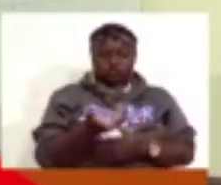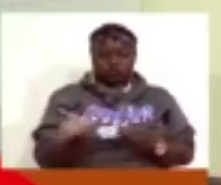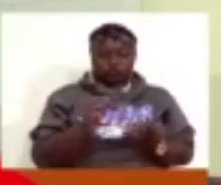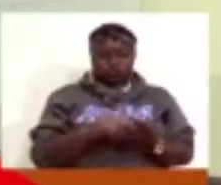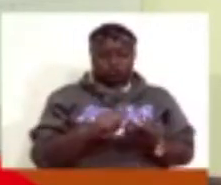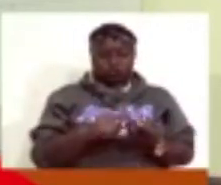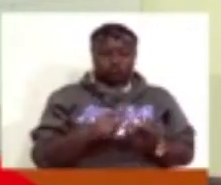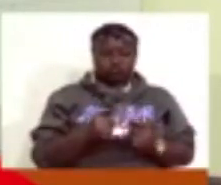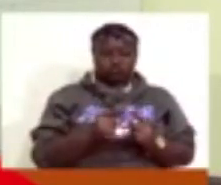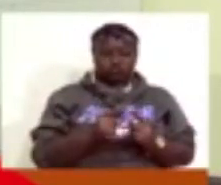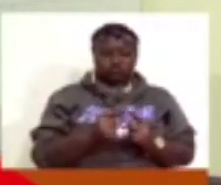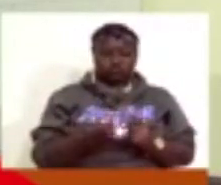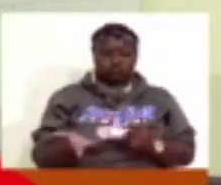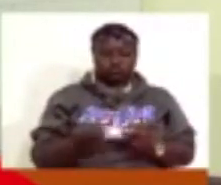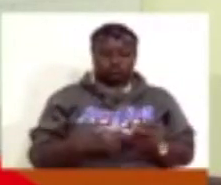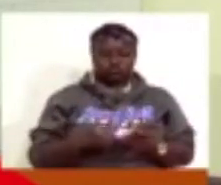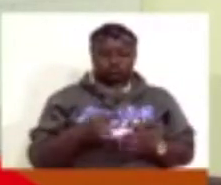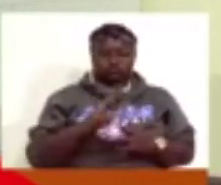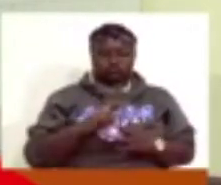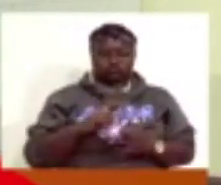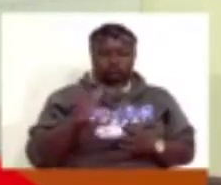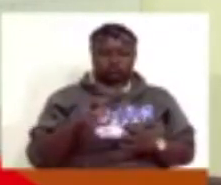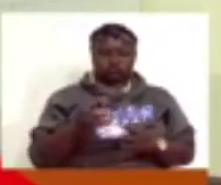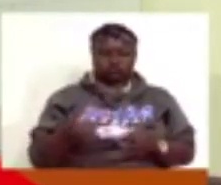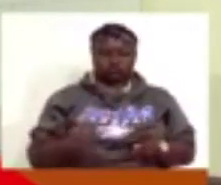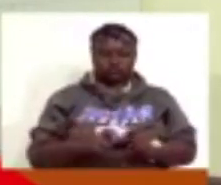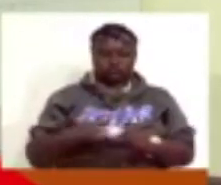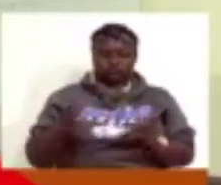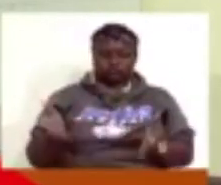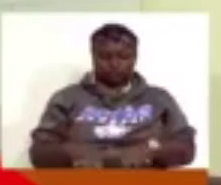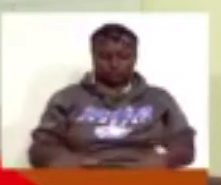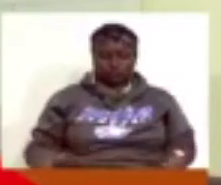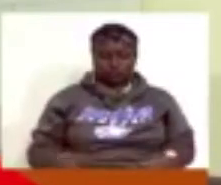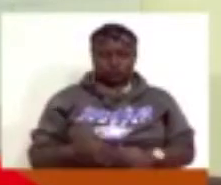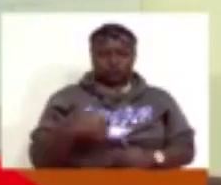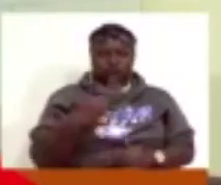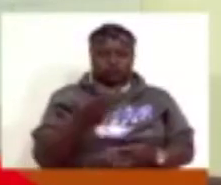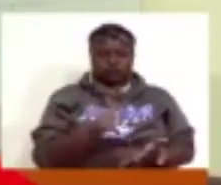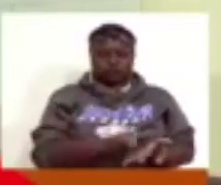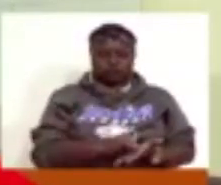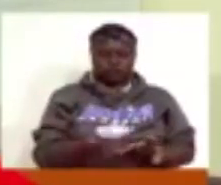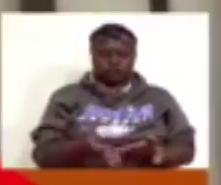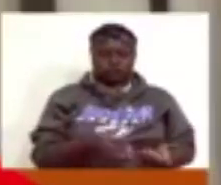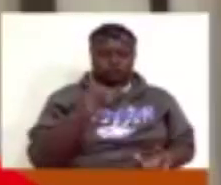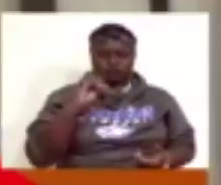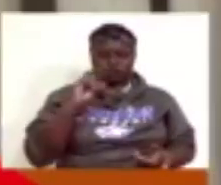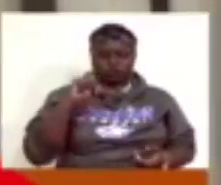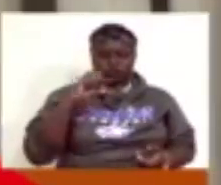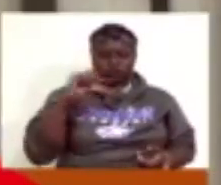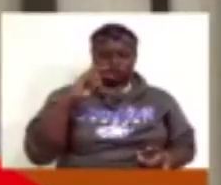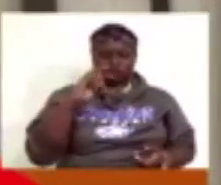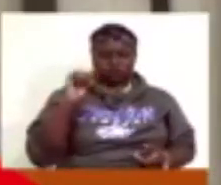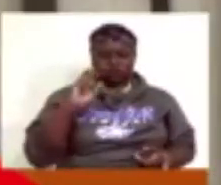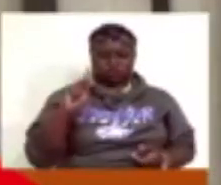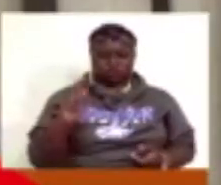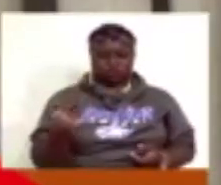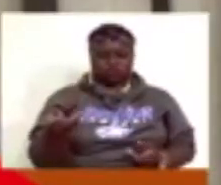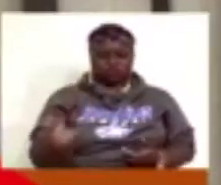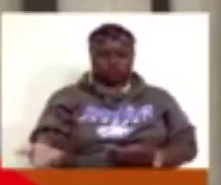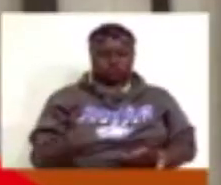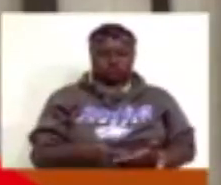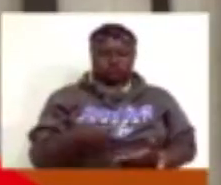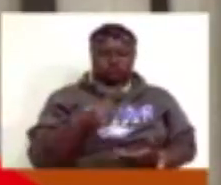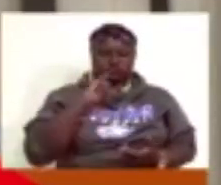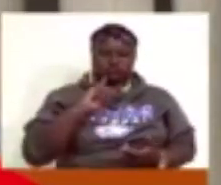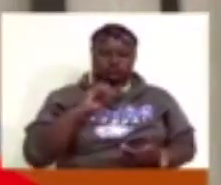that we have a replacement that would also be able to articulate the issues of the Ogiek community. Kuligana na Lee ni ati